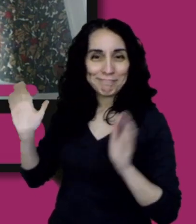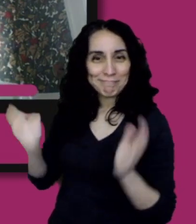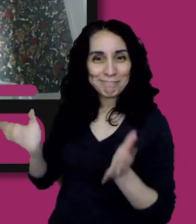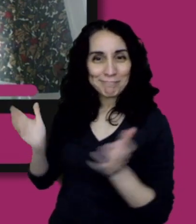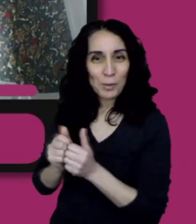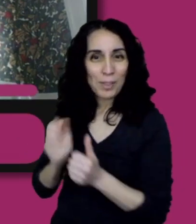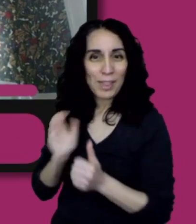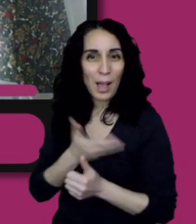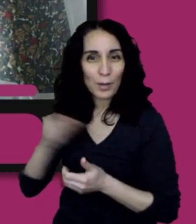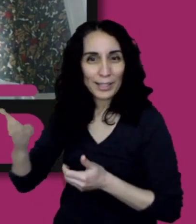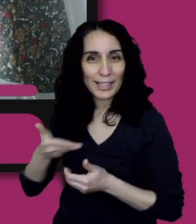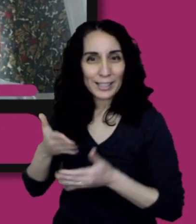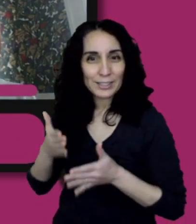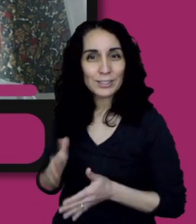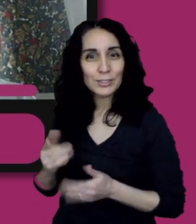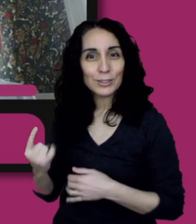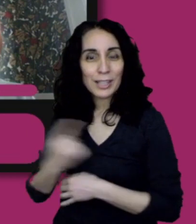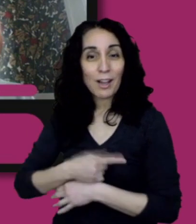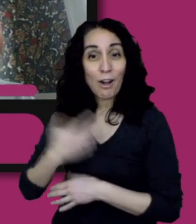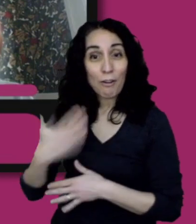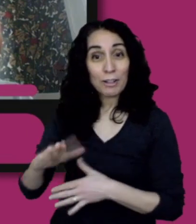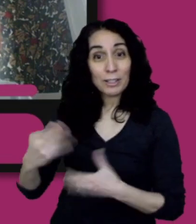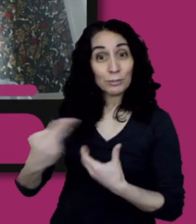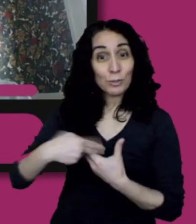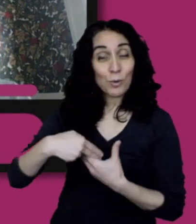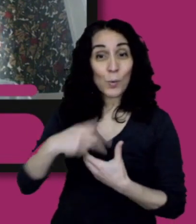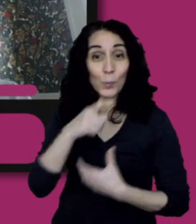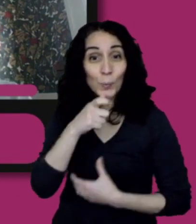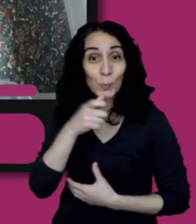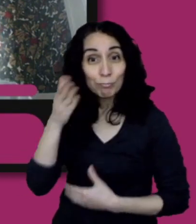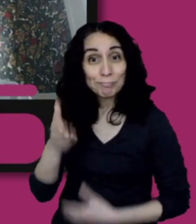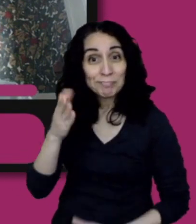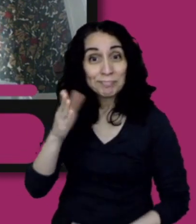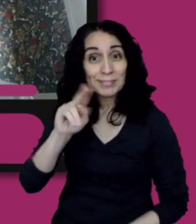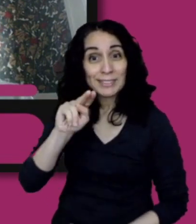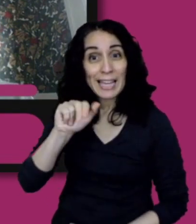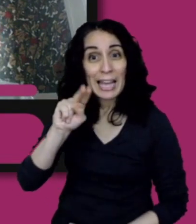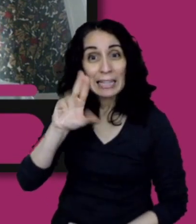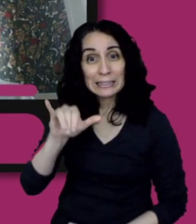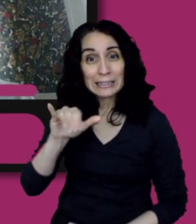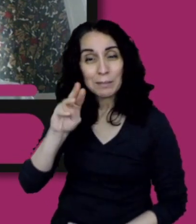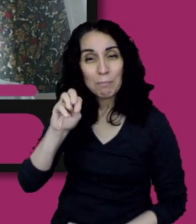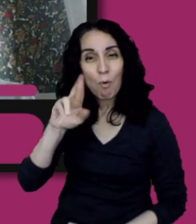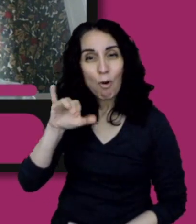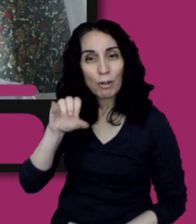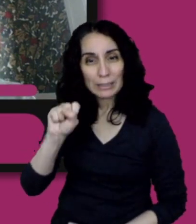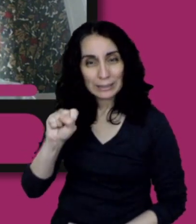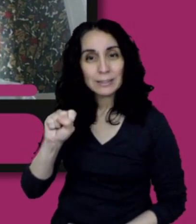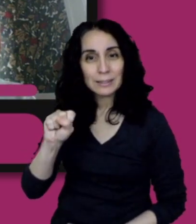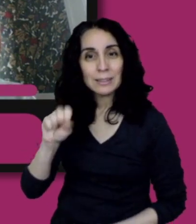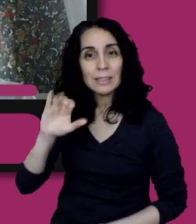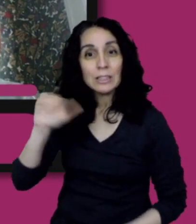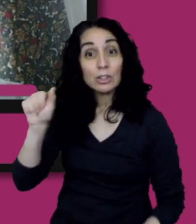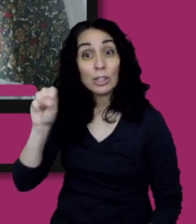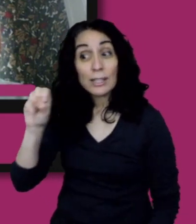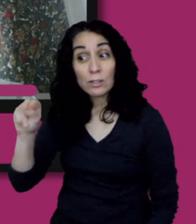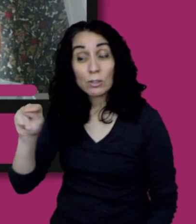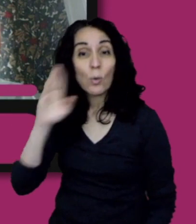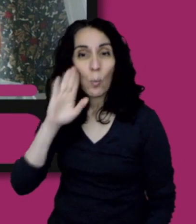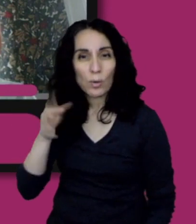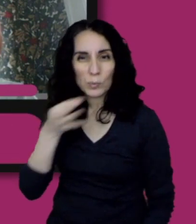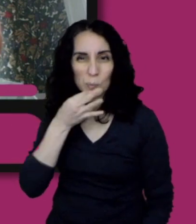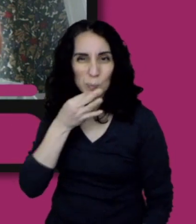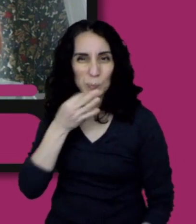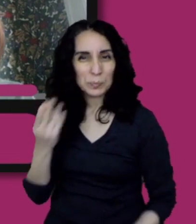to our two guests today. We have one of them so far, Nancy Morris, and her husband, Jason Morris, will be joining us in a